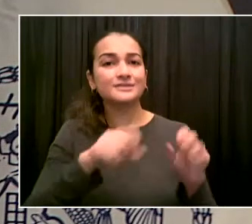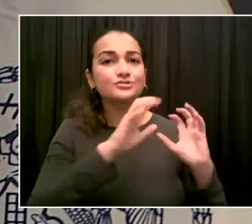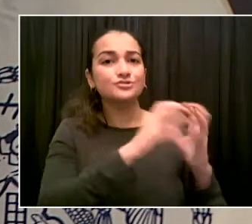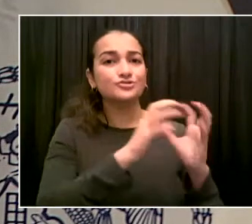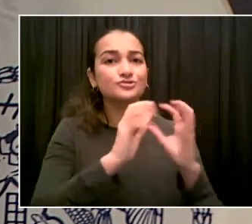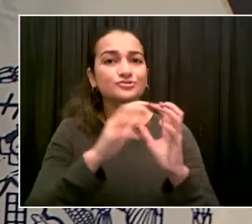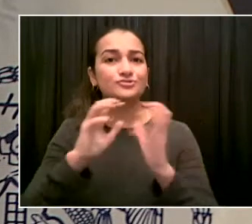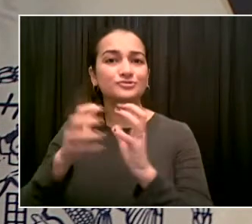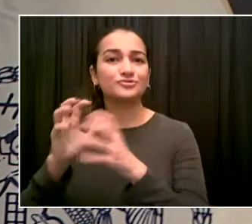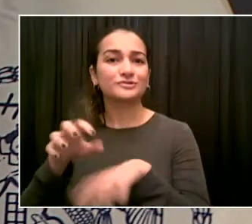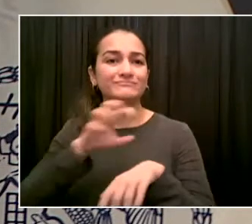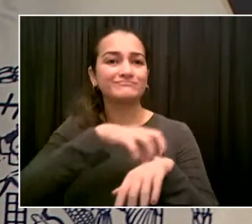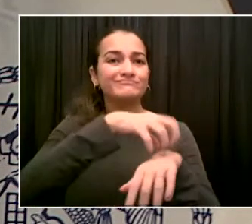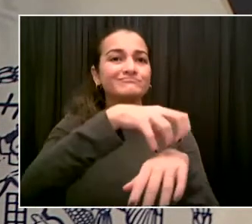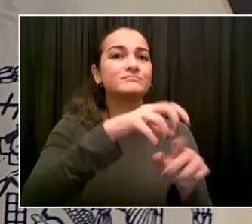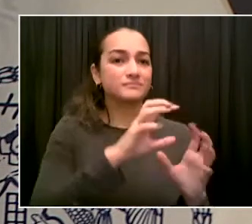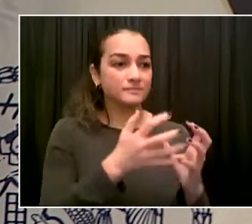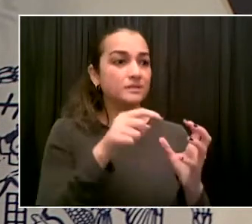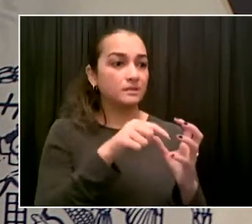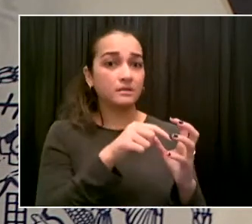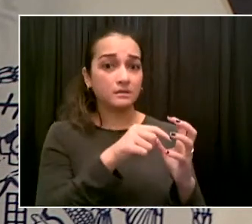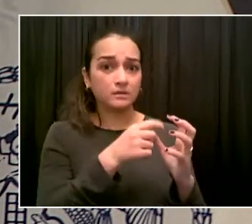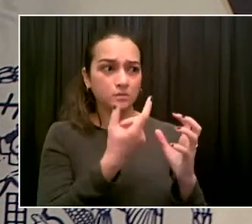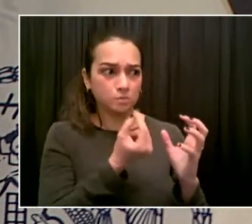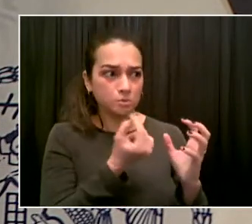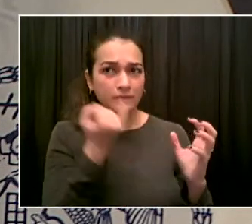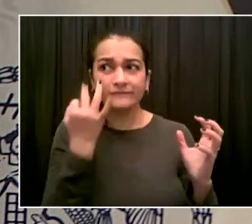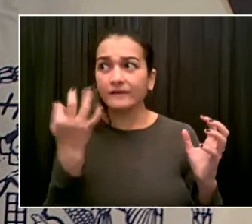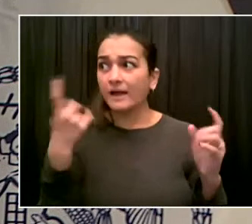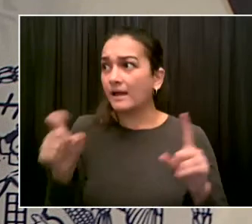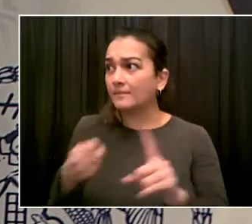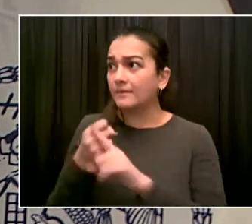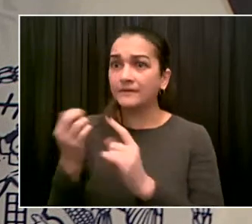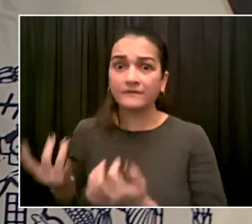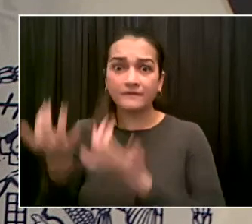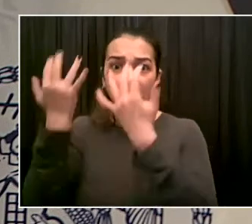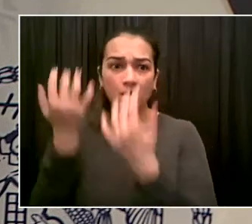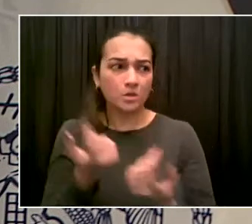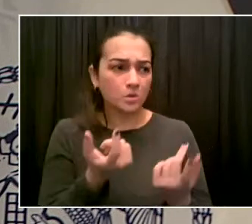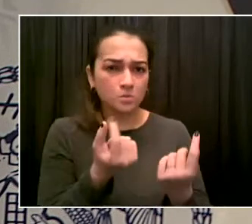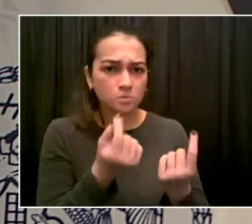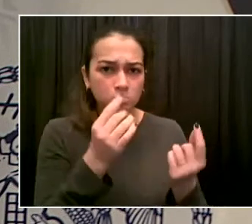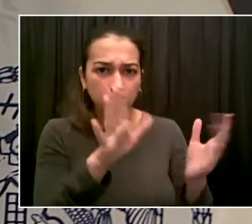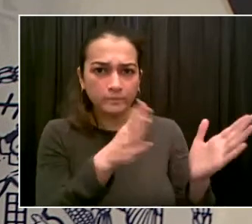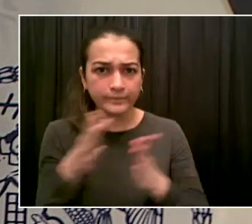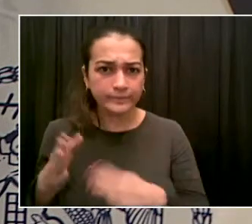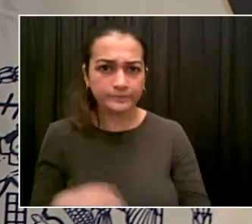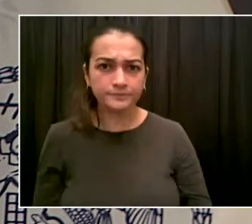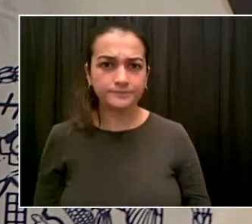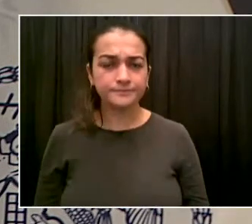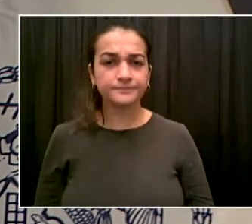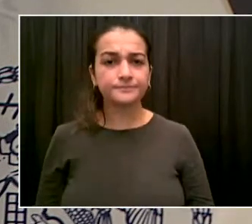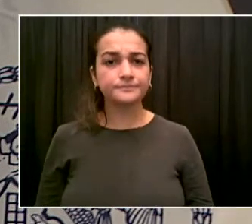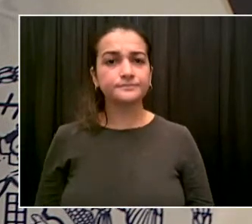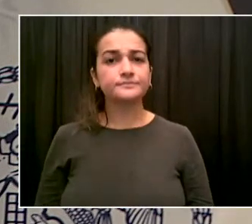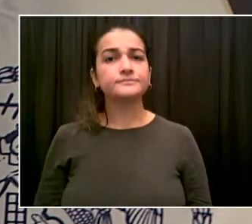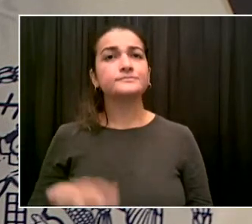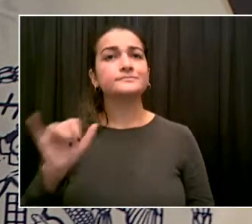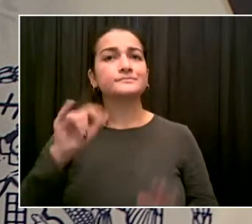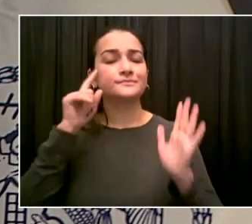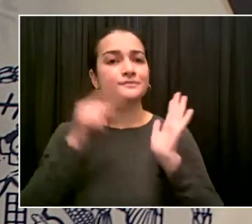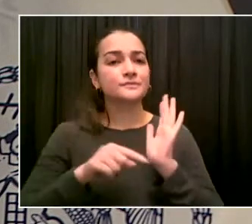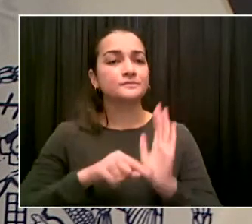for PD. When I realized, that the vaccination rate ticked up a lot, which is great, but you still have 16% unvaccinated. So what's that going to